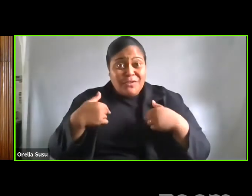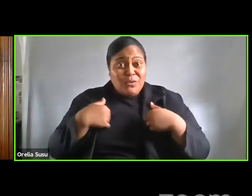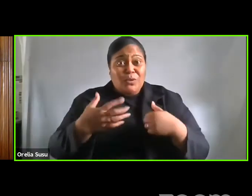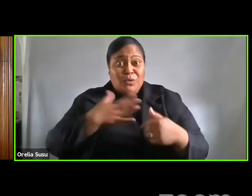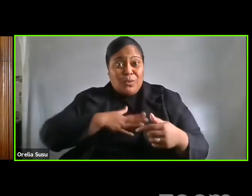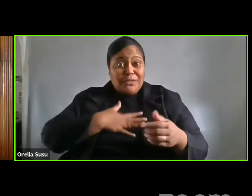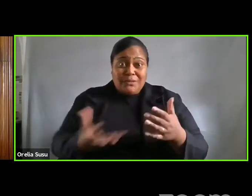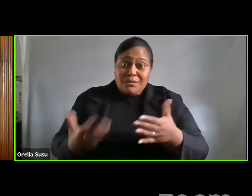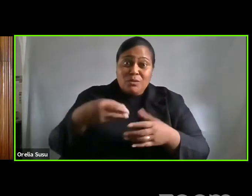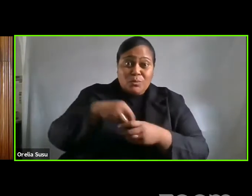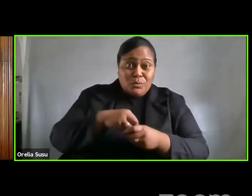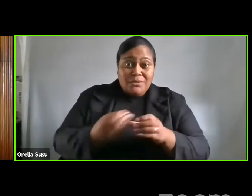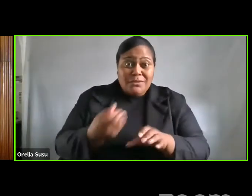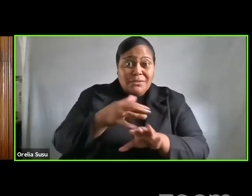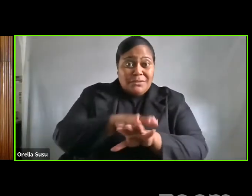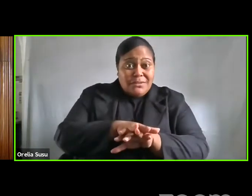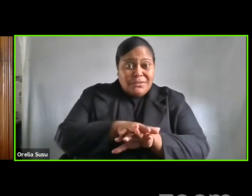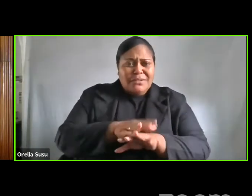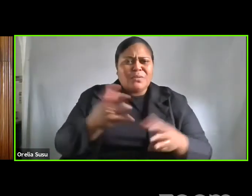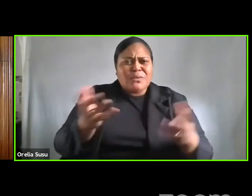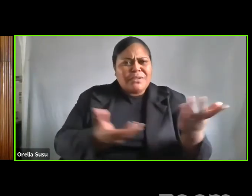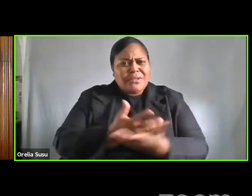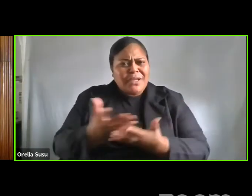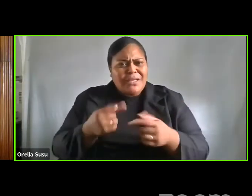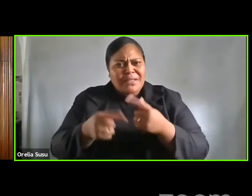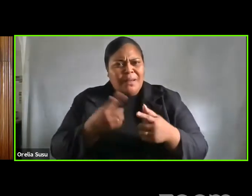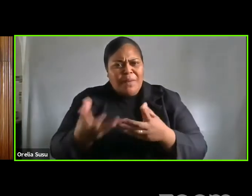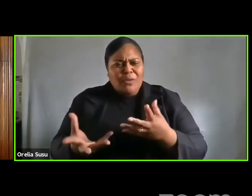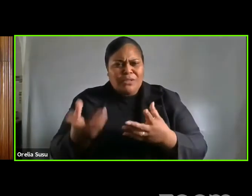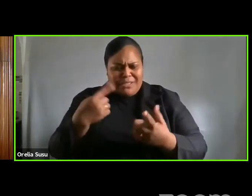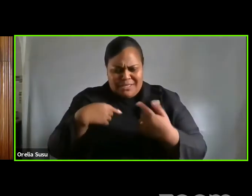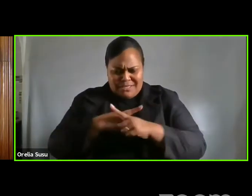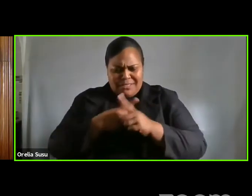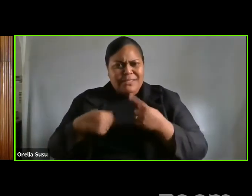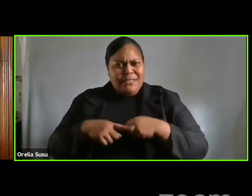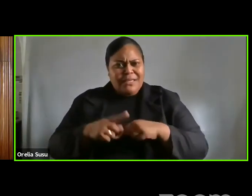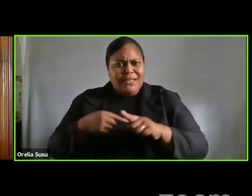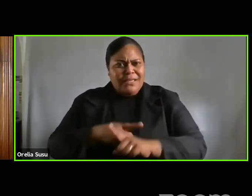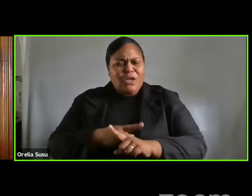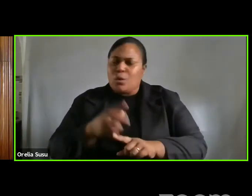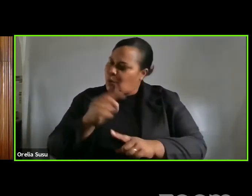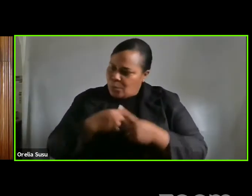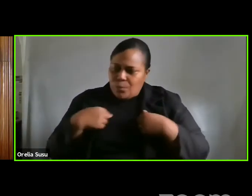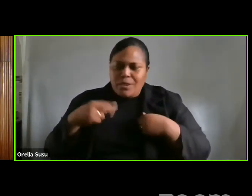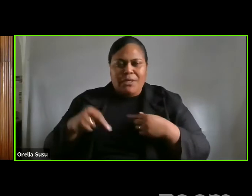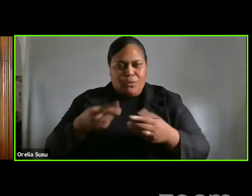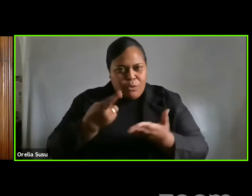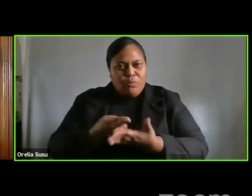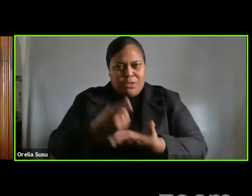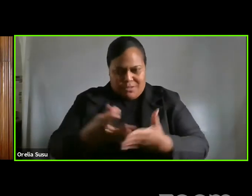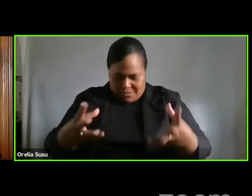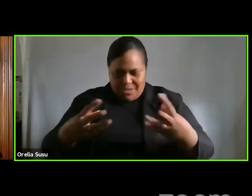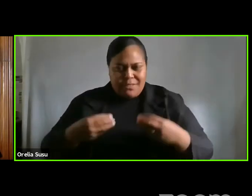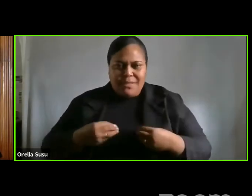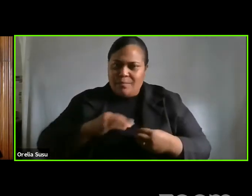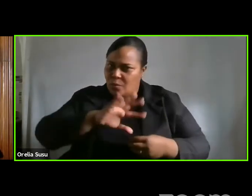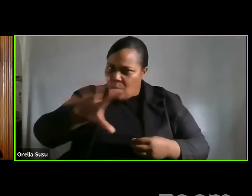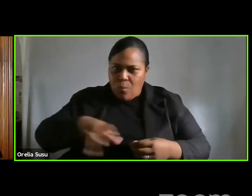tell address the intersectionality, then we need to be real about that, in accepting all that has to change within that.